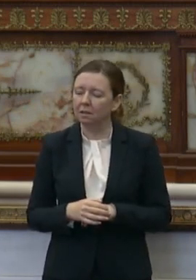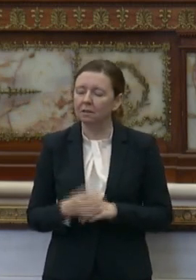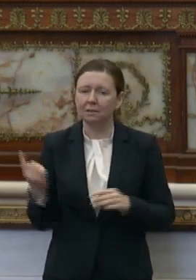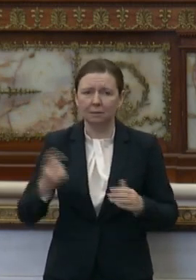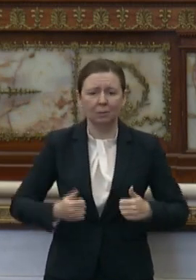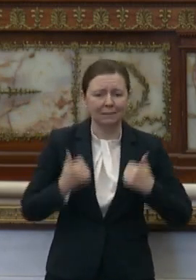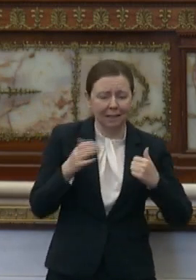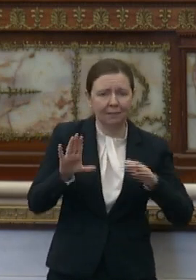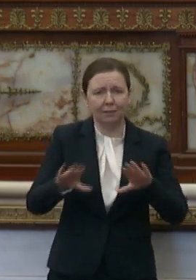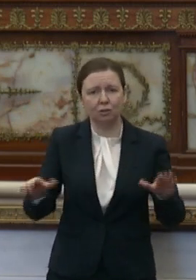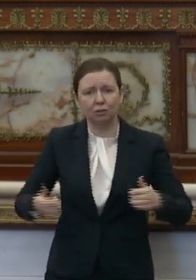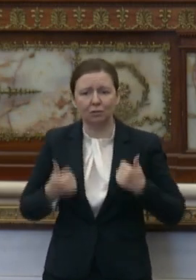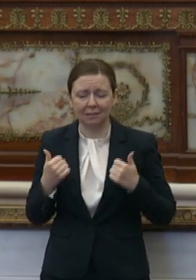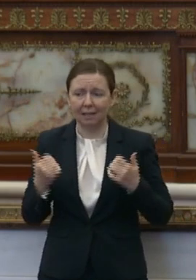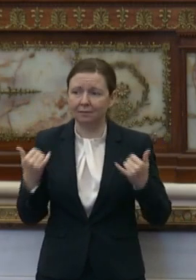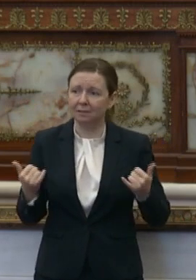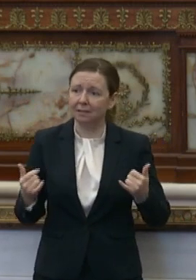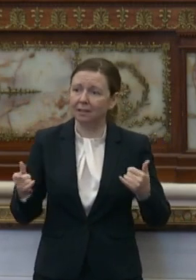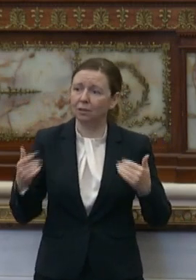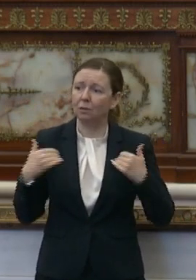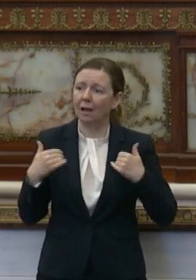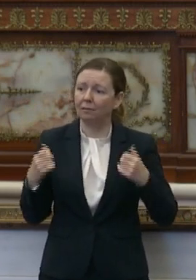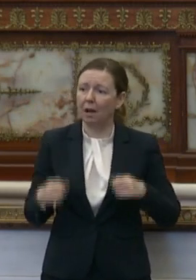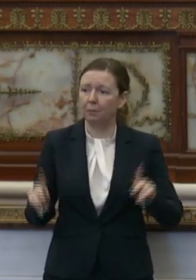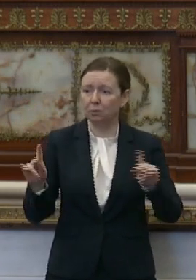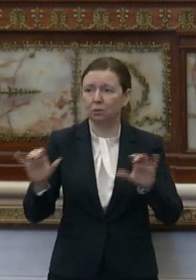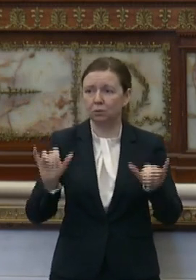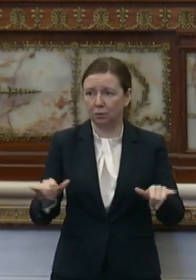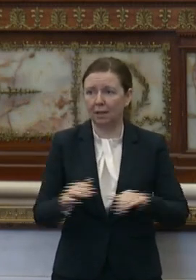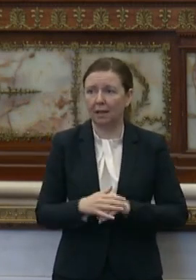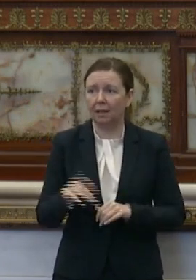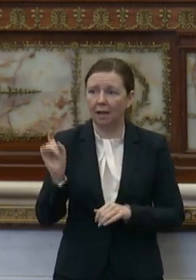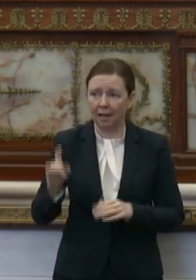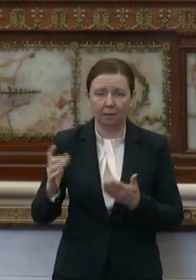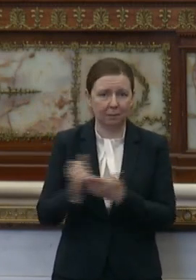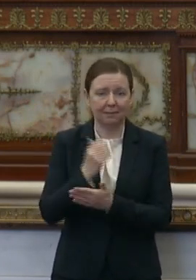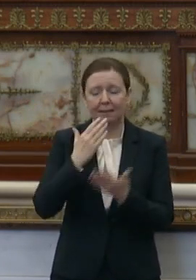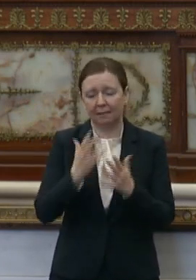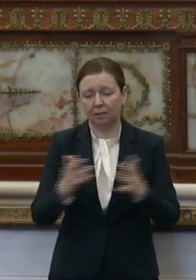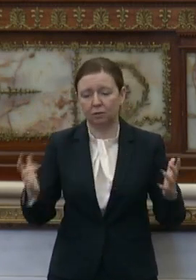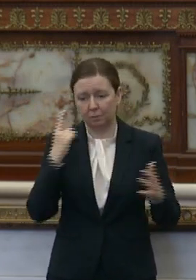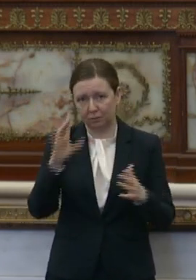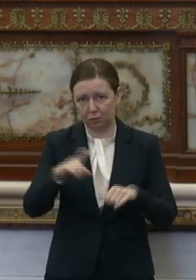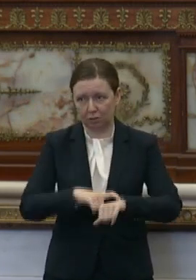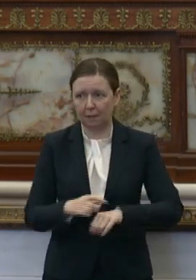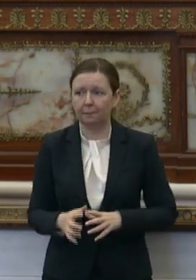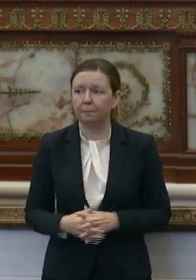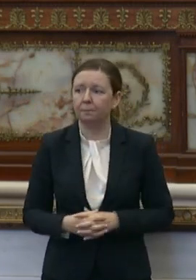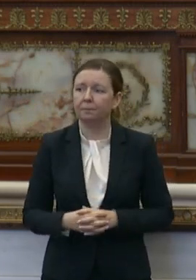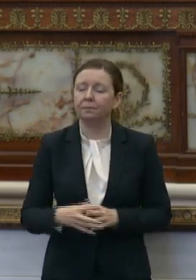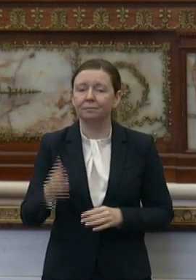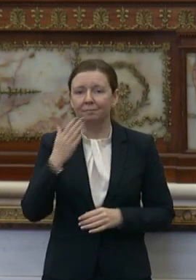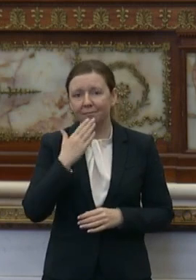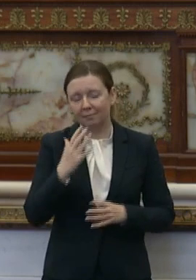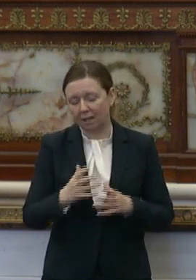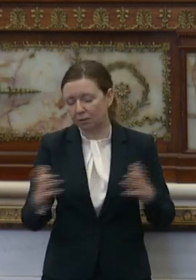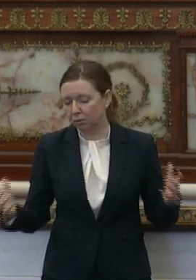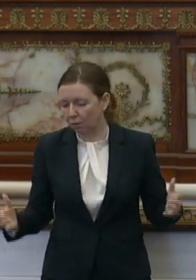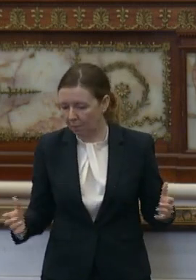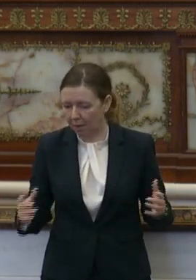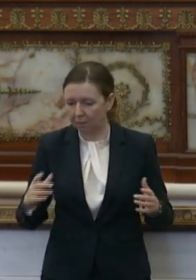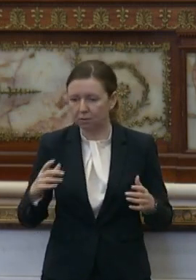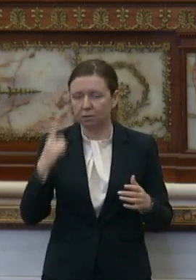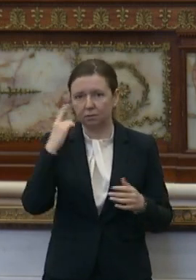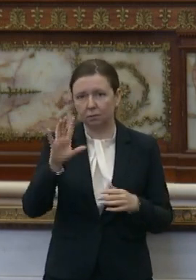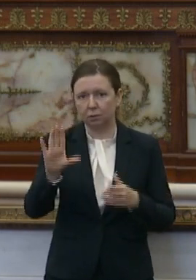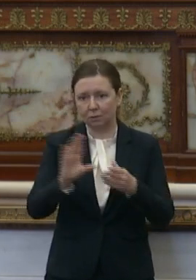and their children's lives. Today, you have an opportunity to do that, and you must take it. Thank you so much for your time. Thank you so very much for